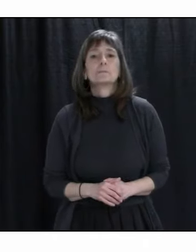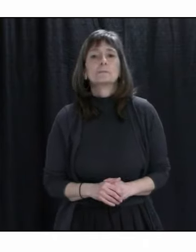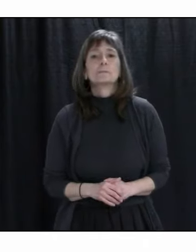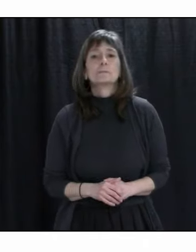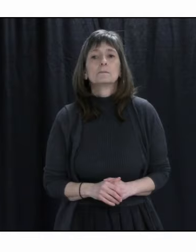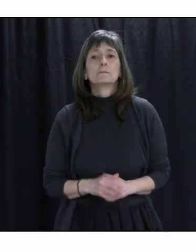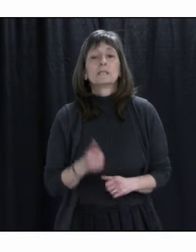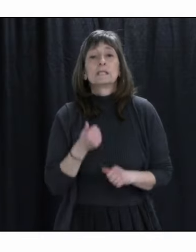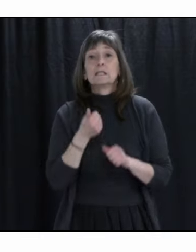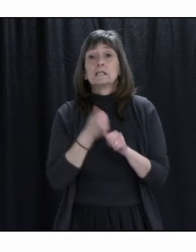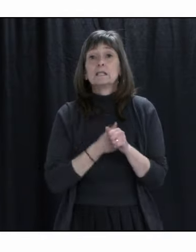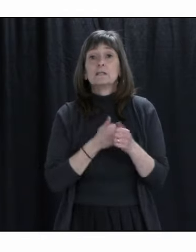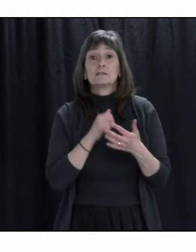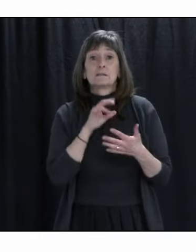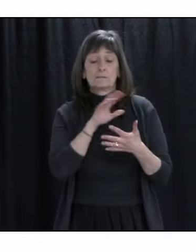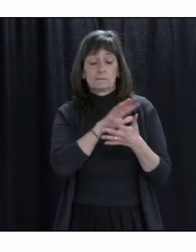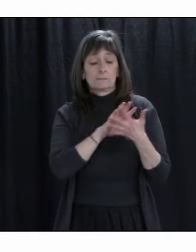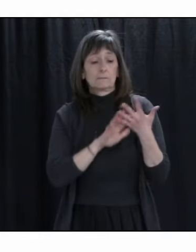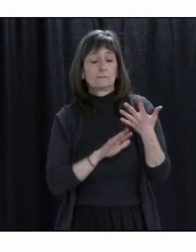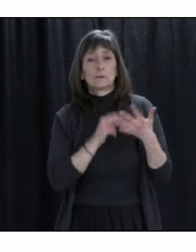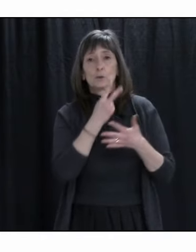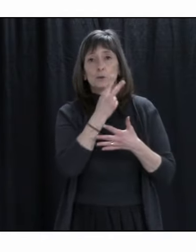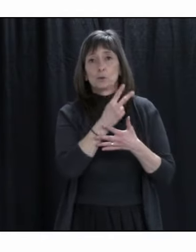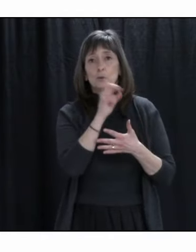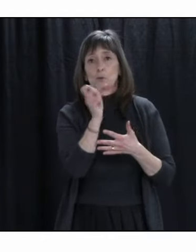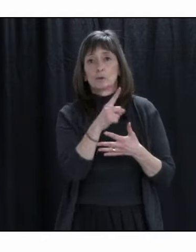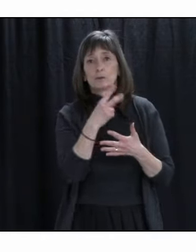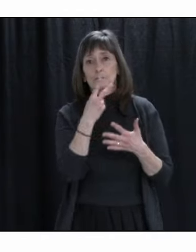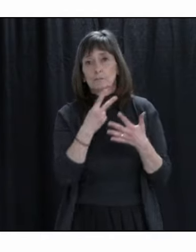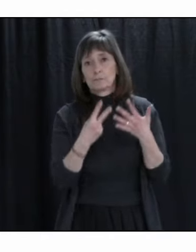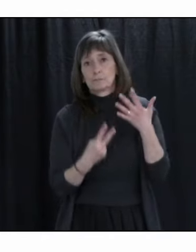to ask 2 questions. We suggest that you not ask